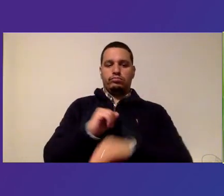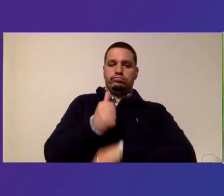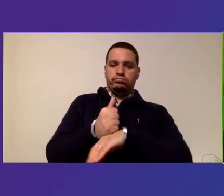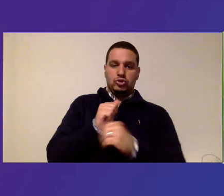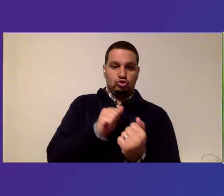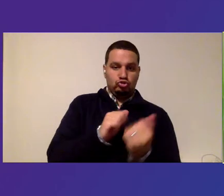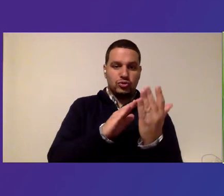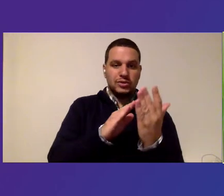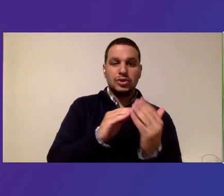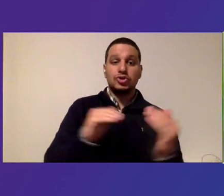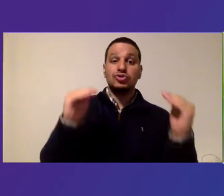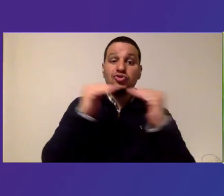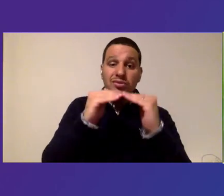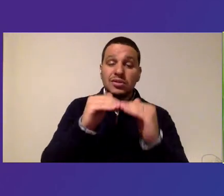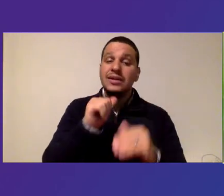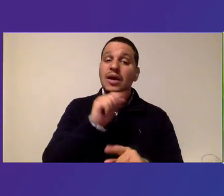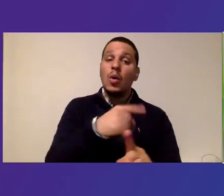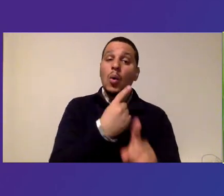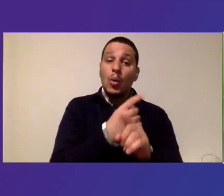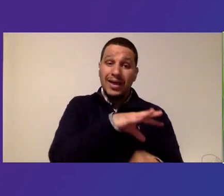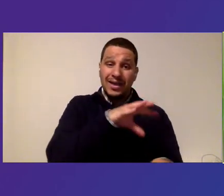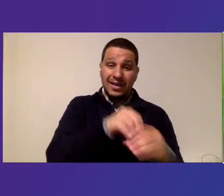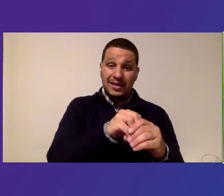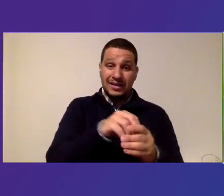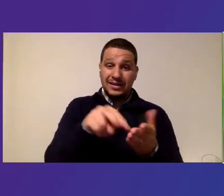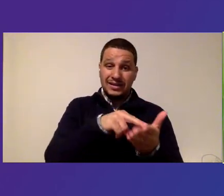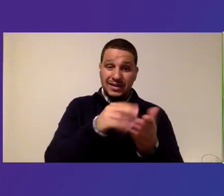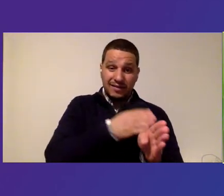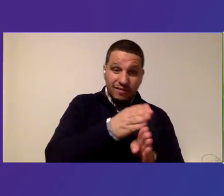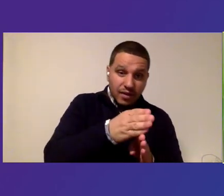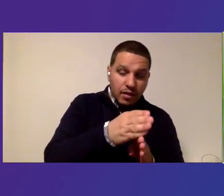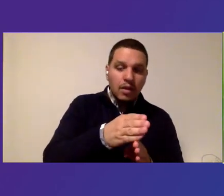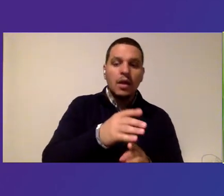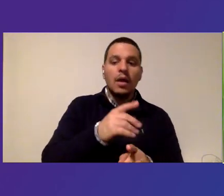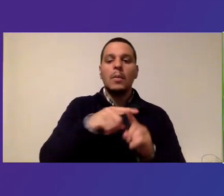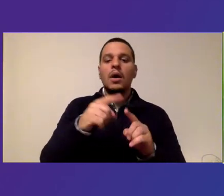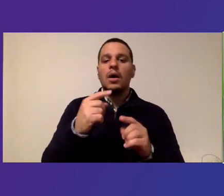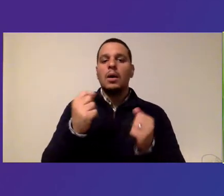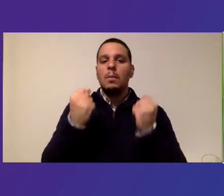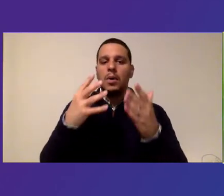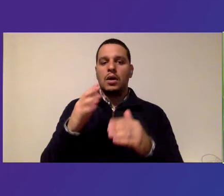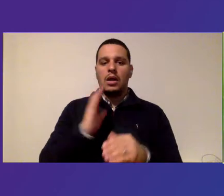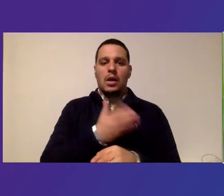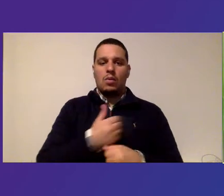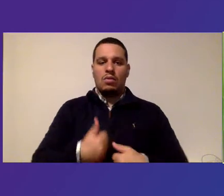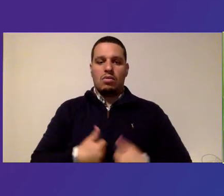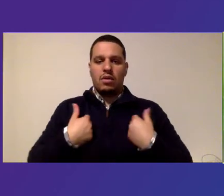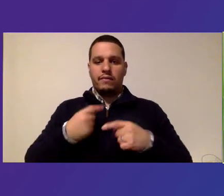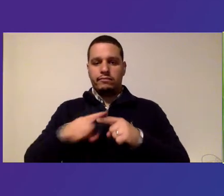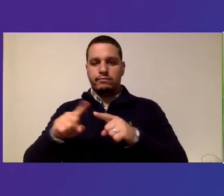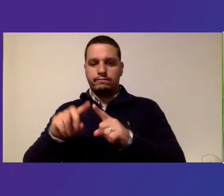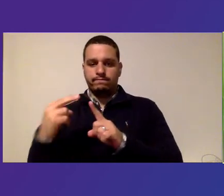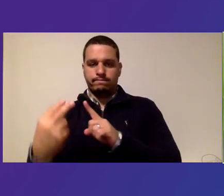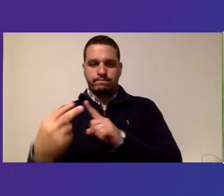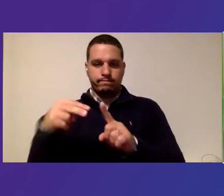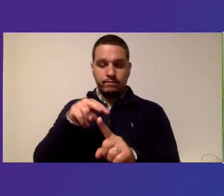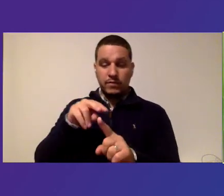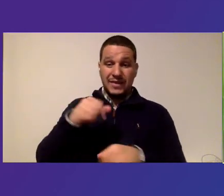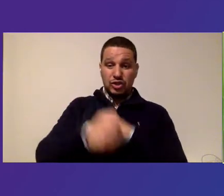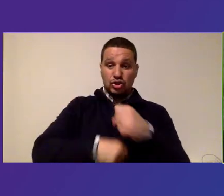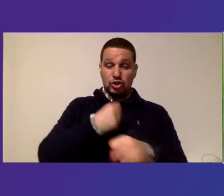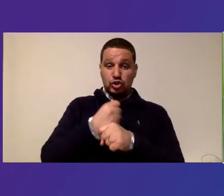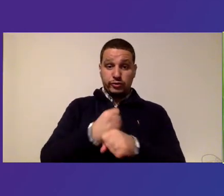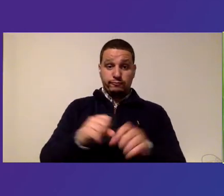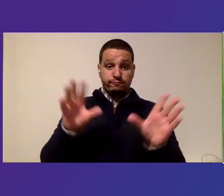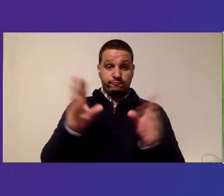addressing justice, not only in the dance field, but as it cuts in all aspects of our lives. This year's symposium is